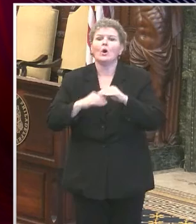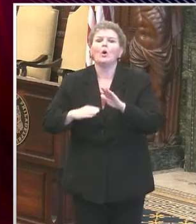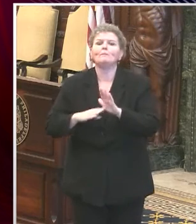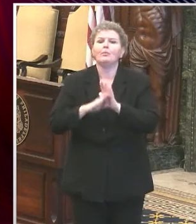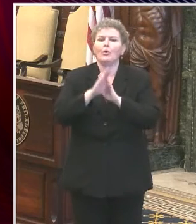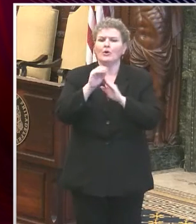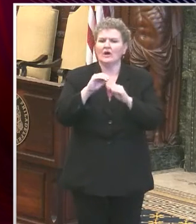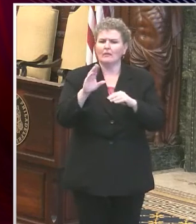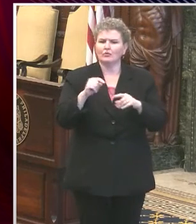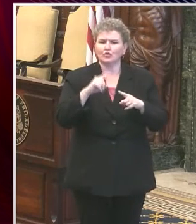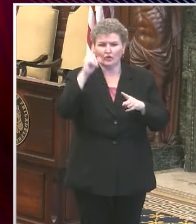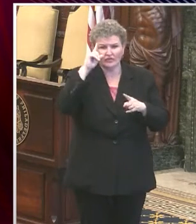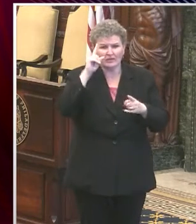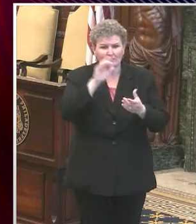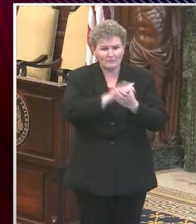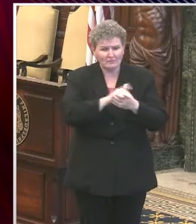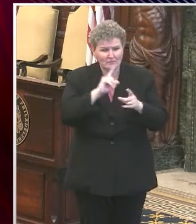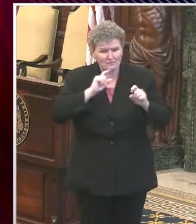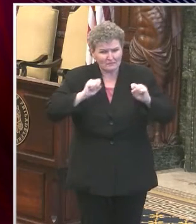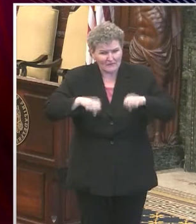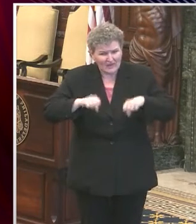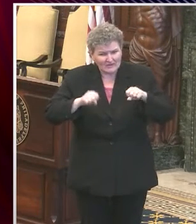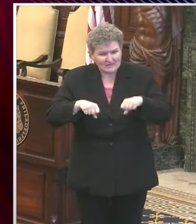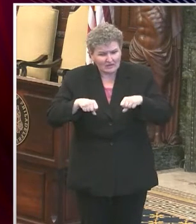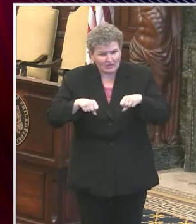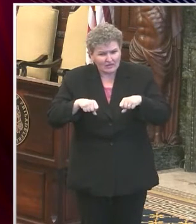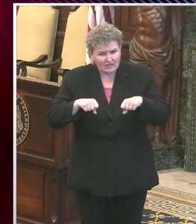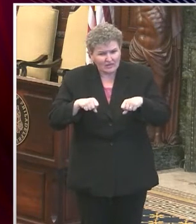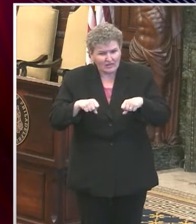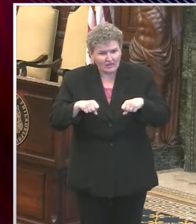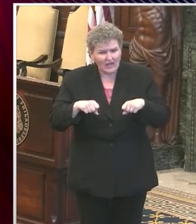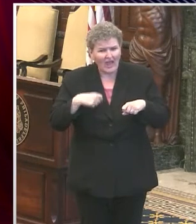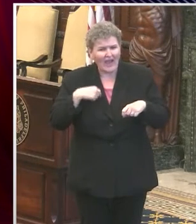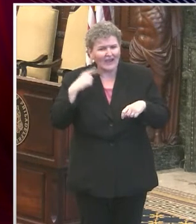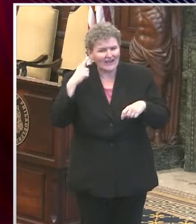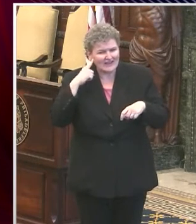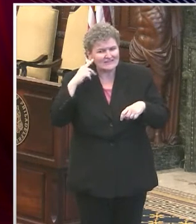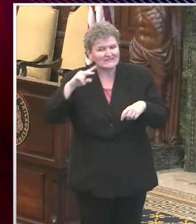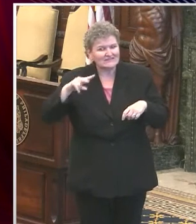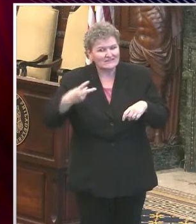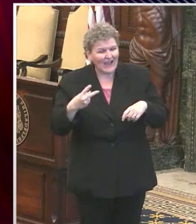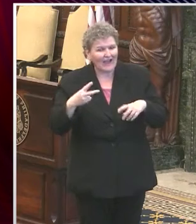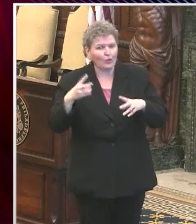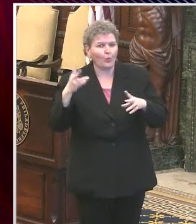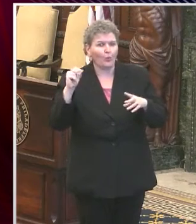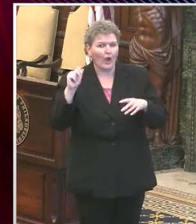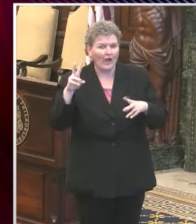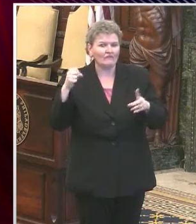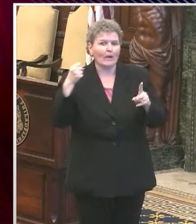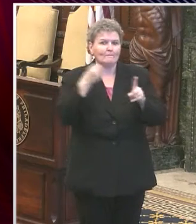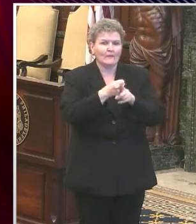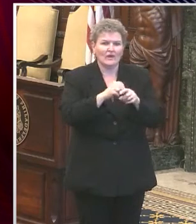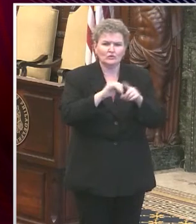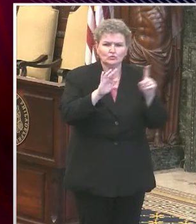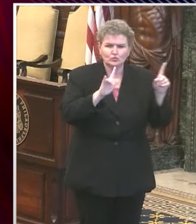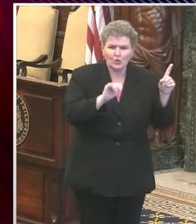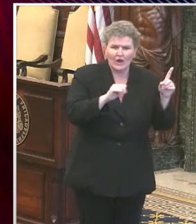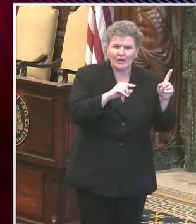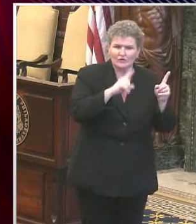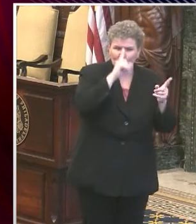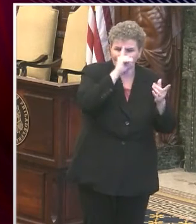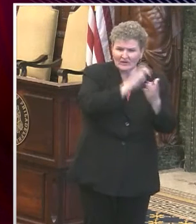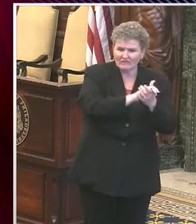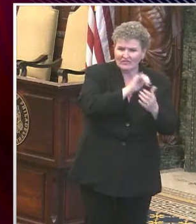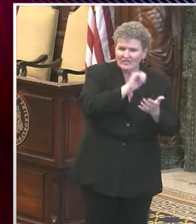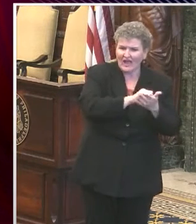be, if people are hearing second wave since July, do you think people are going to be less inclined to believe it? Well, as I